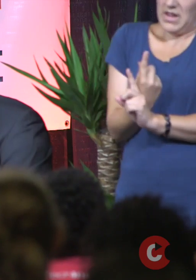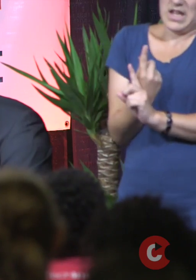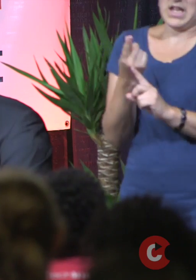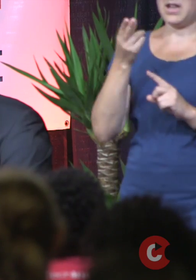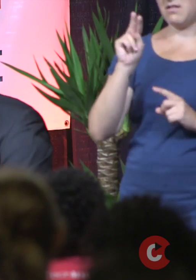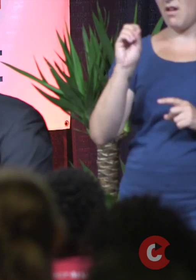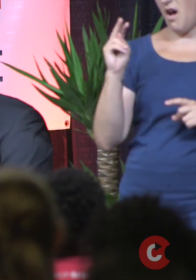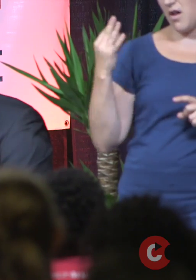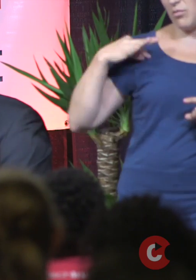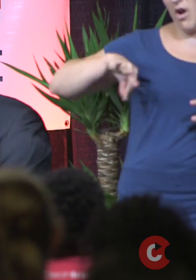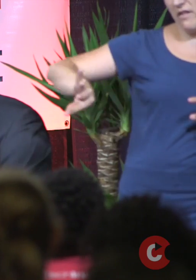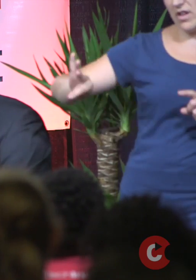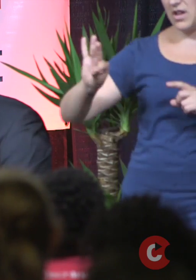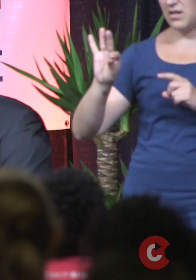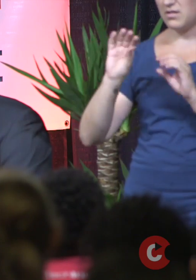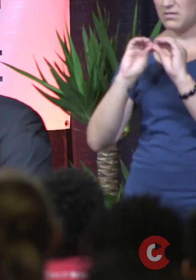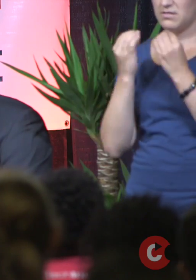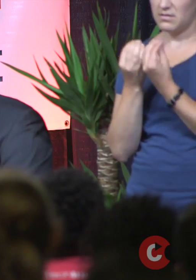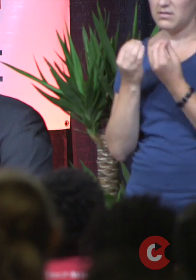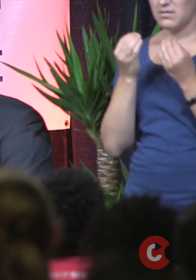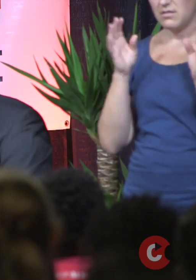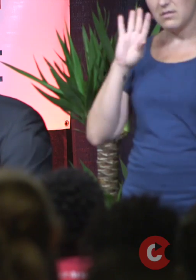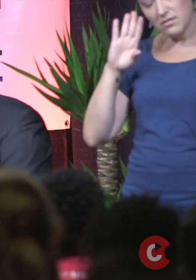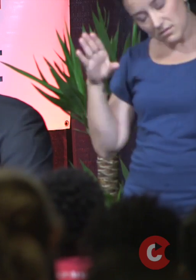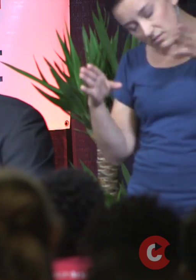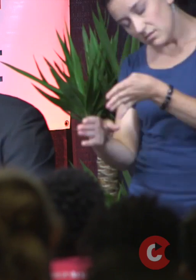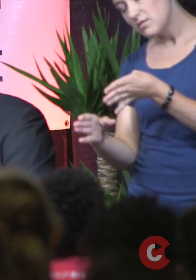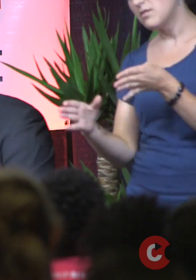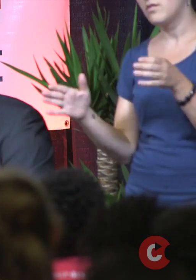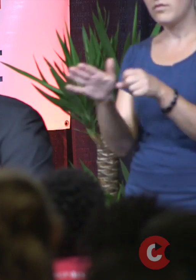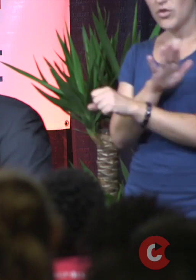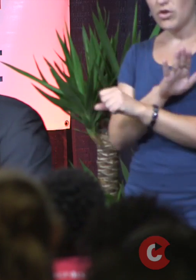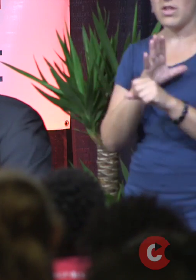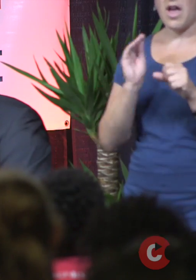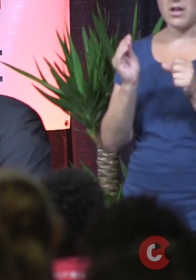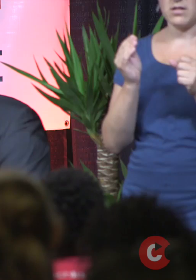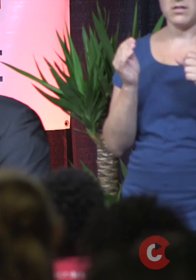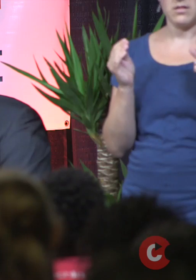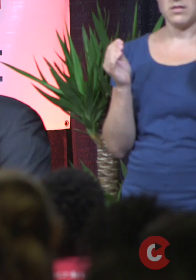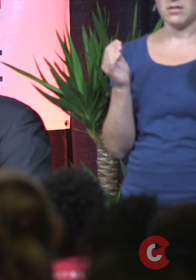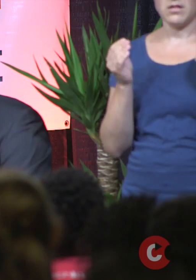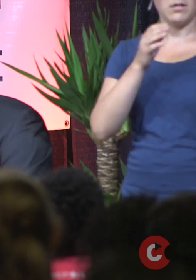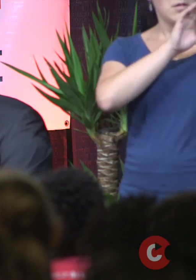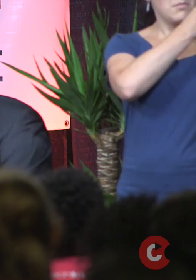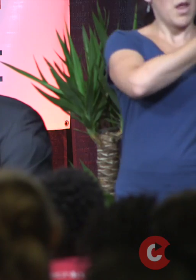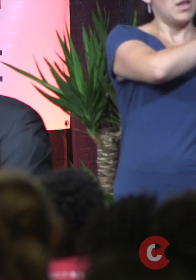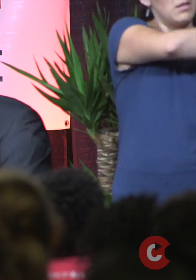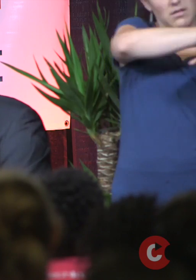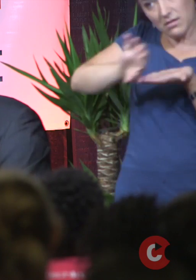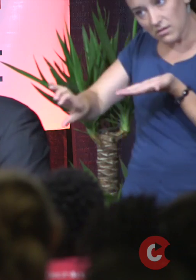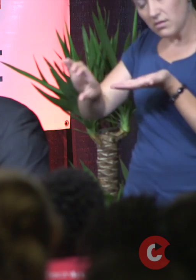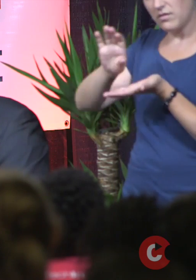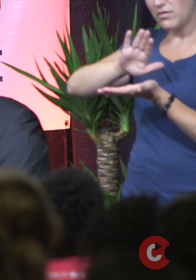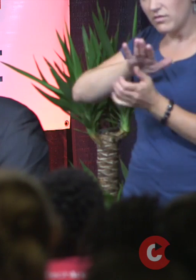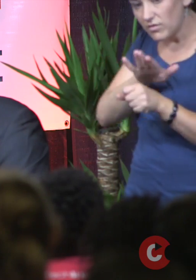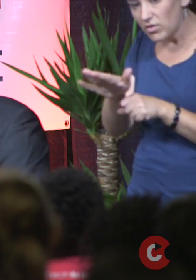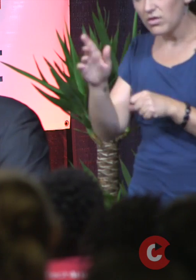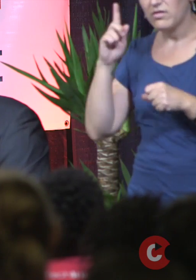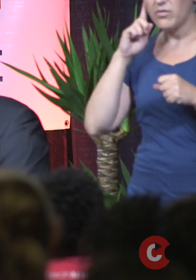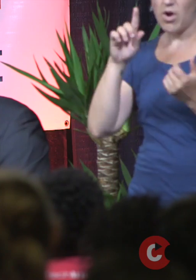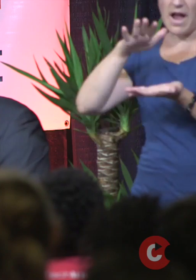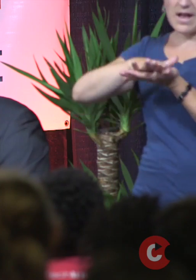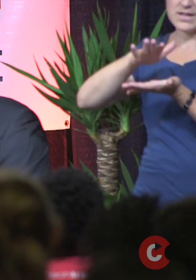nonprofit fund that specifically focuses and channels investments and capital into